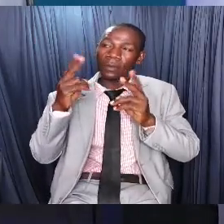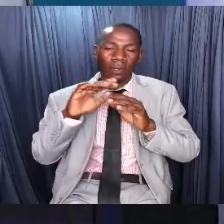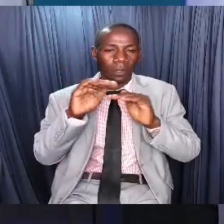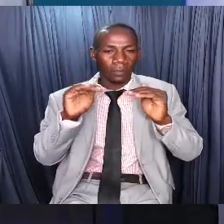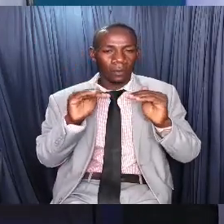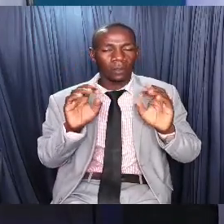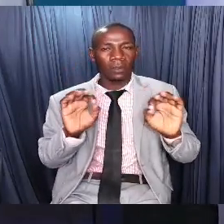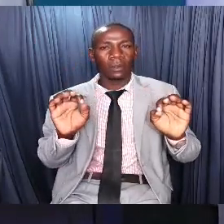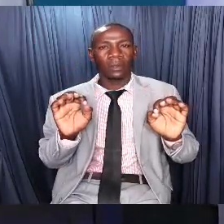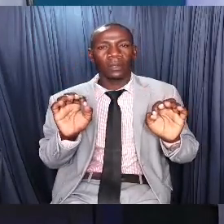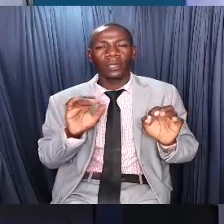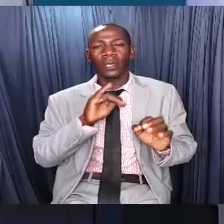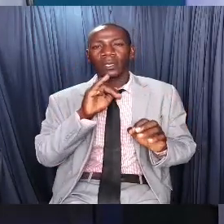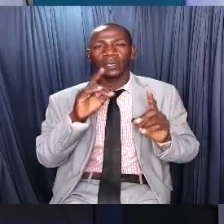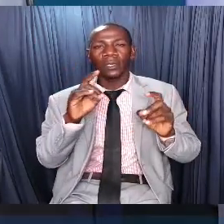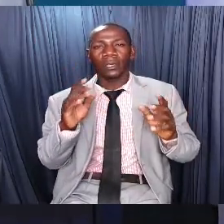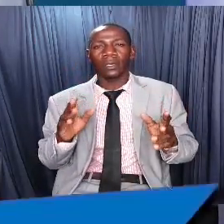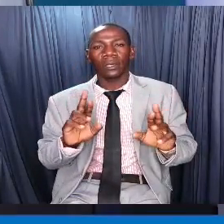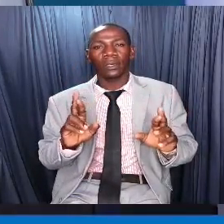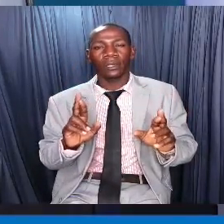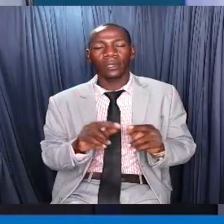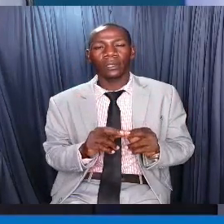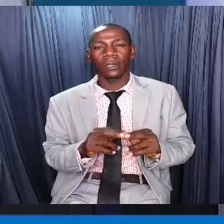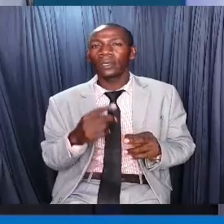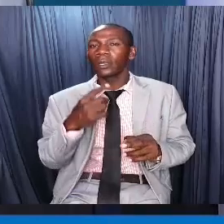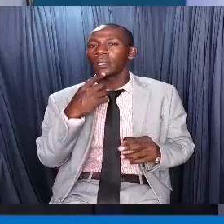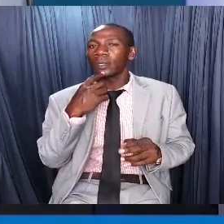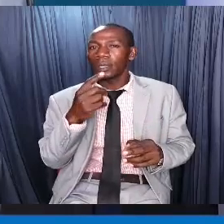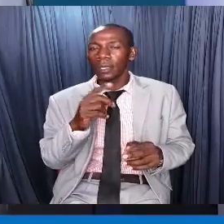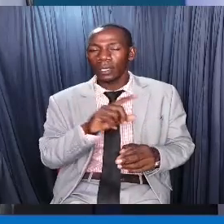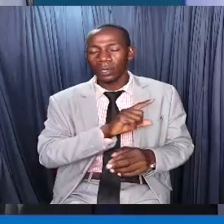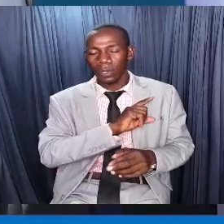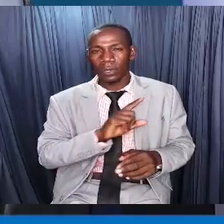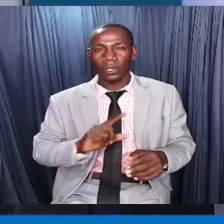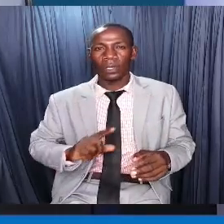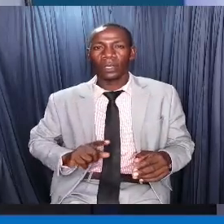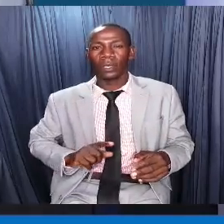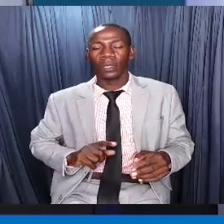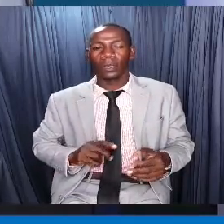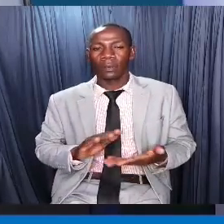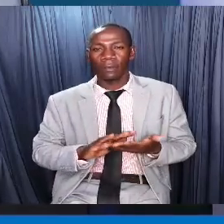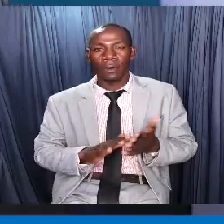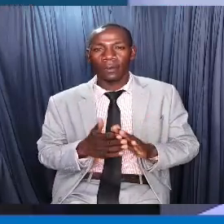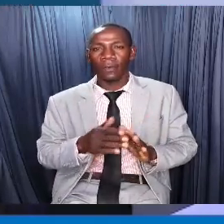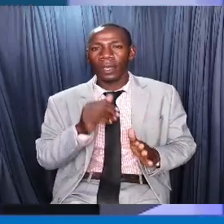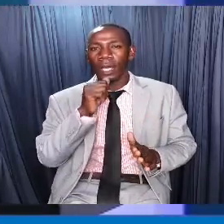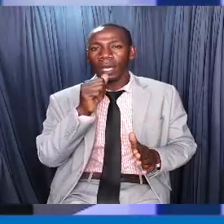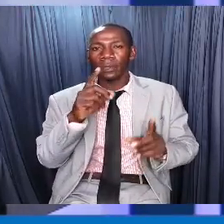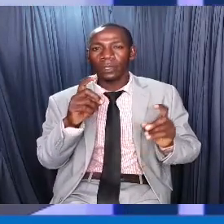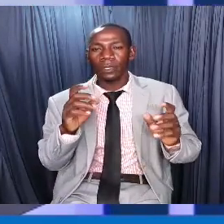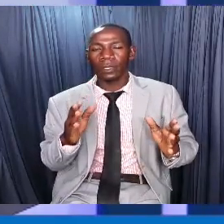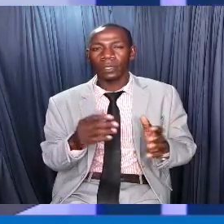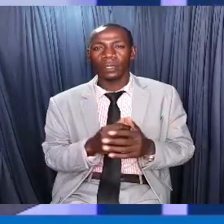heaven. Si mwenye dhambi tayari yeye. I'm already a sinner. Akasema eh bwana. He said, Lord, niwie radhi mimi mwenye dhambi. Be merciful unto me a